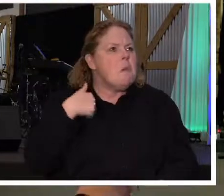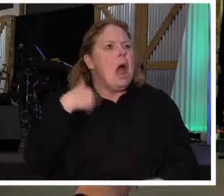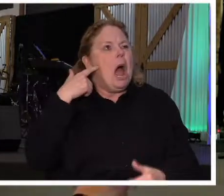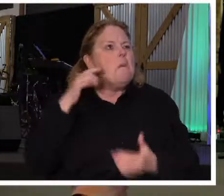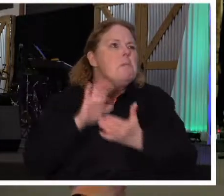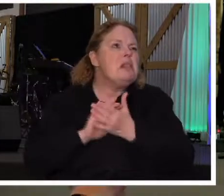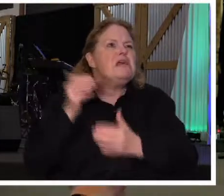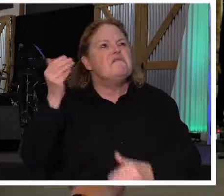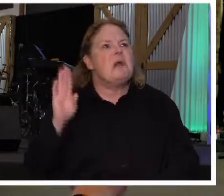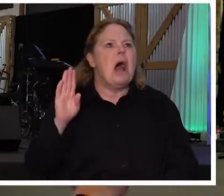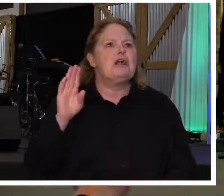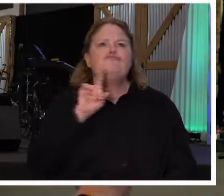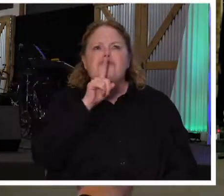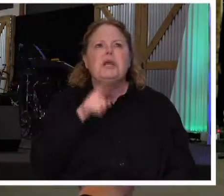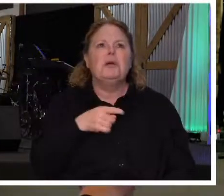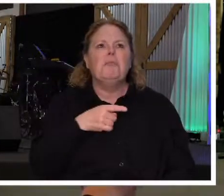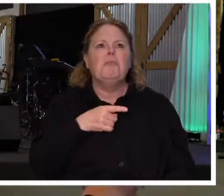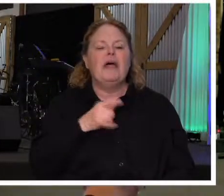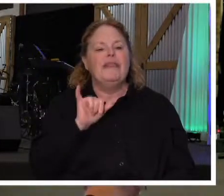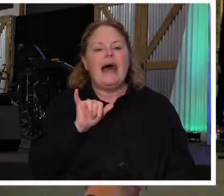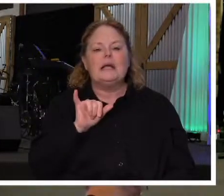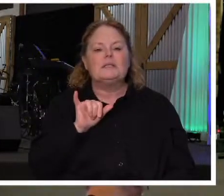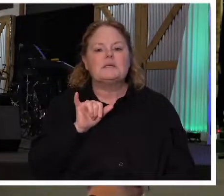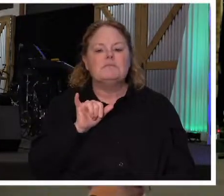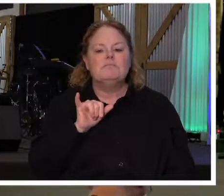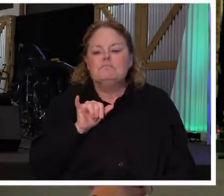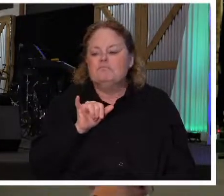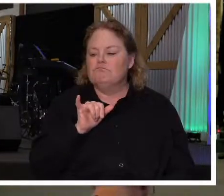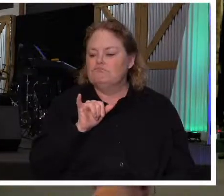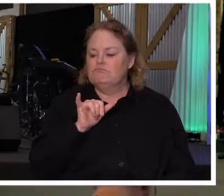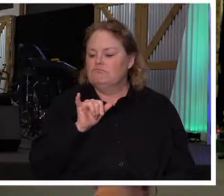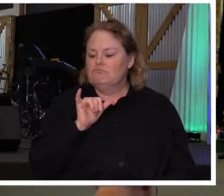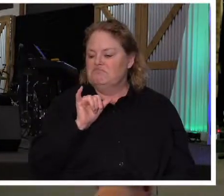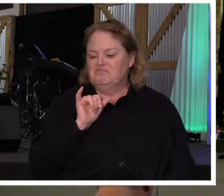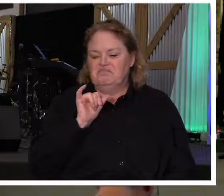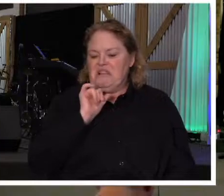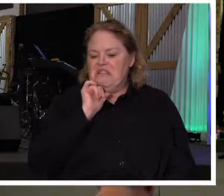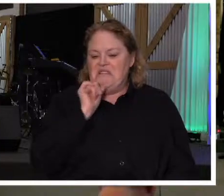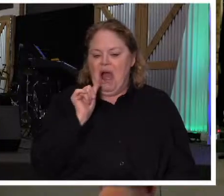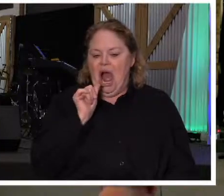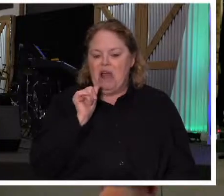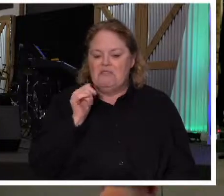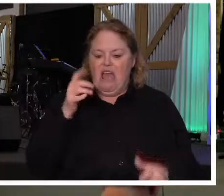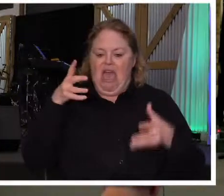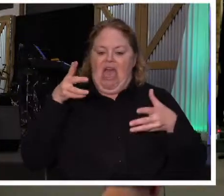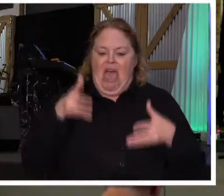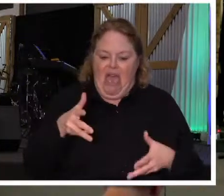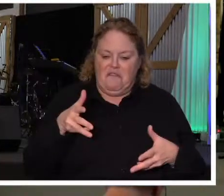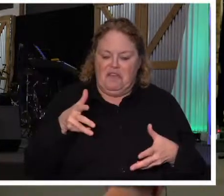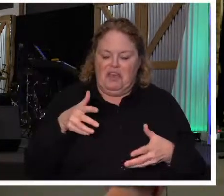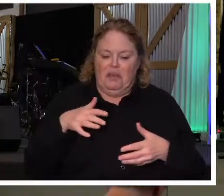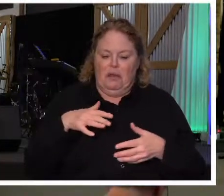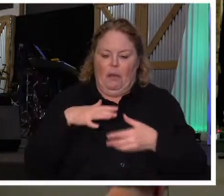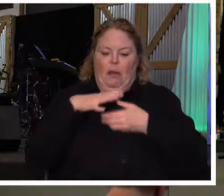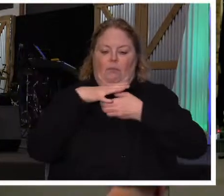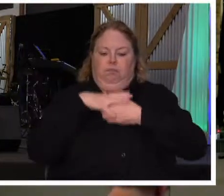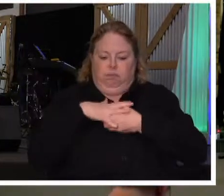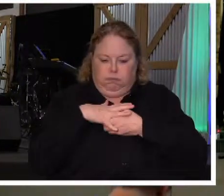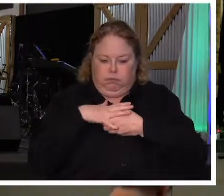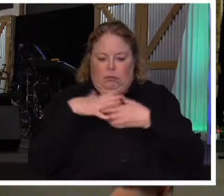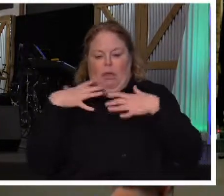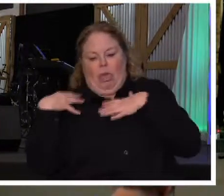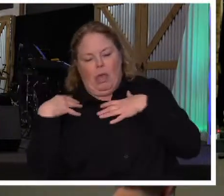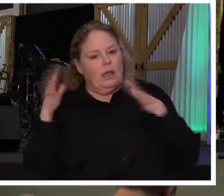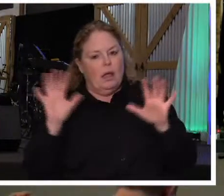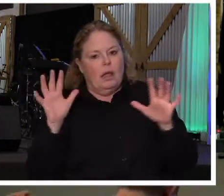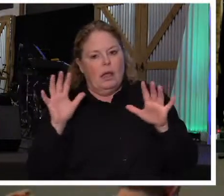lighter than you. God as a concept means that you bring the concept of God into your life